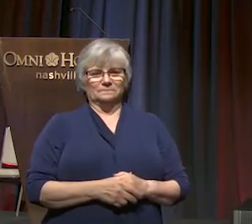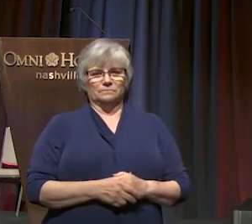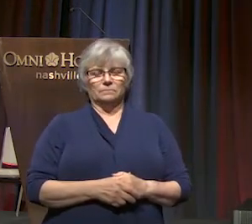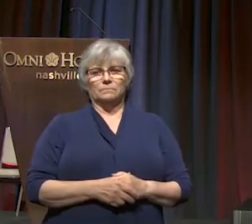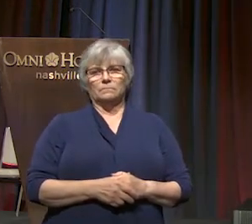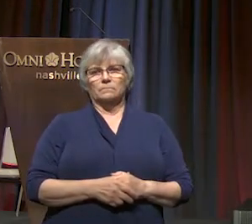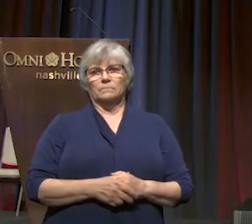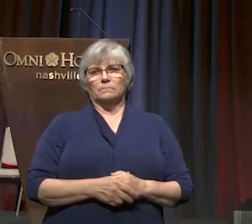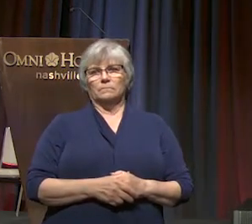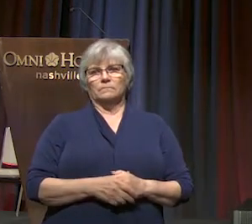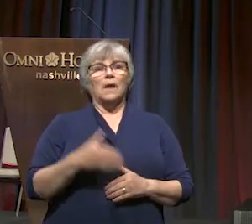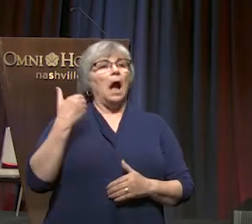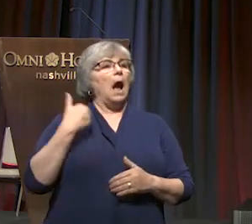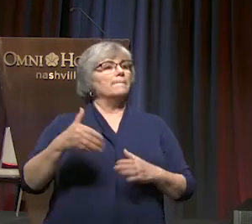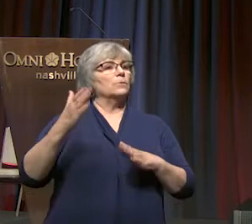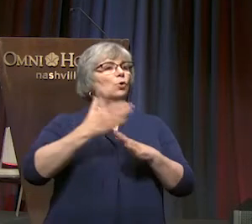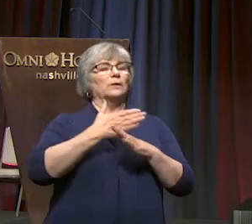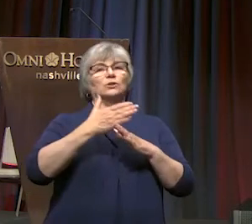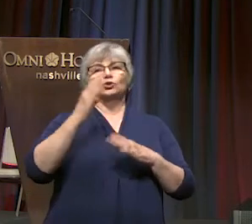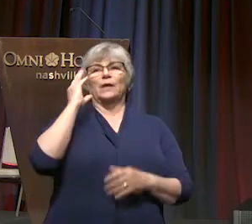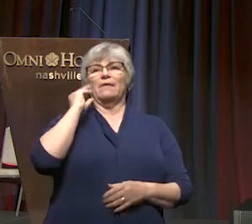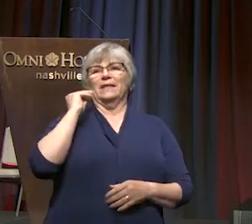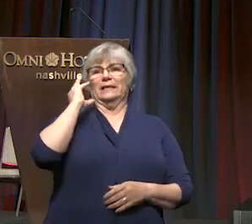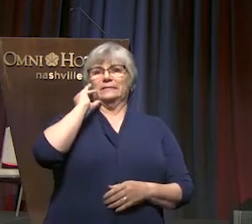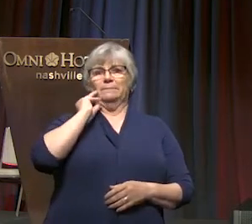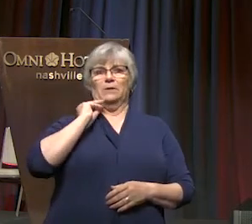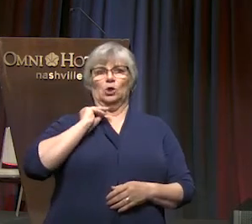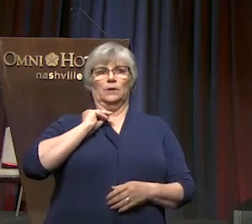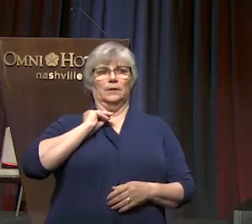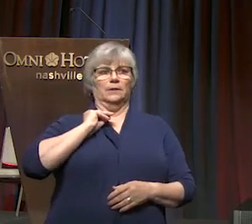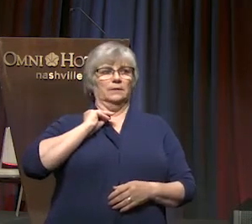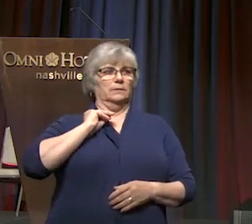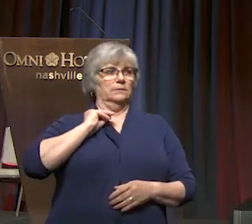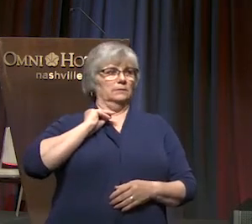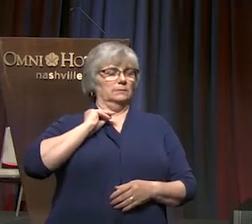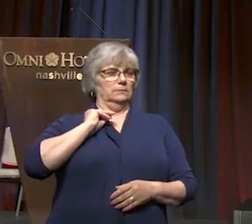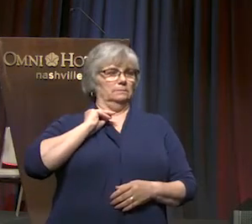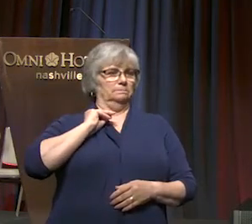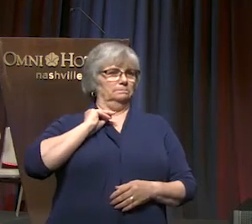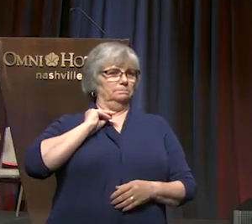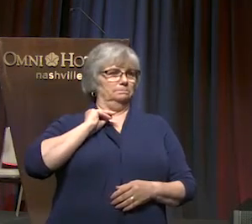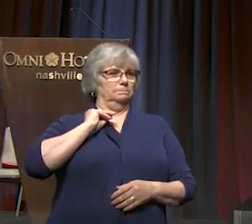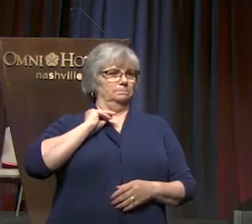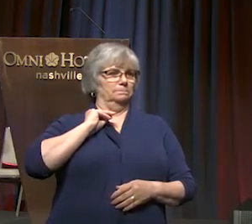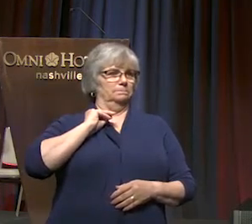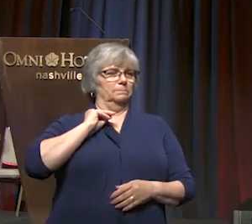I am going to share the experience, perspective